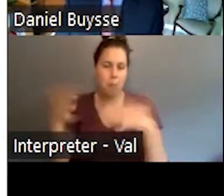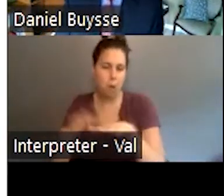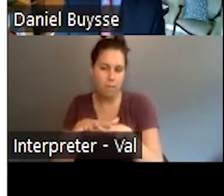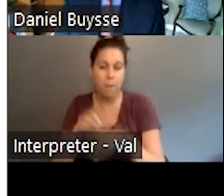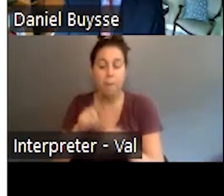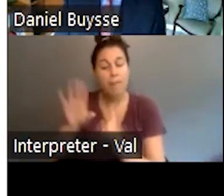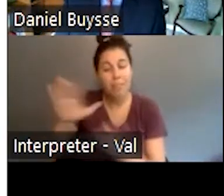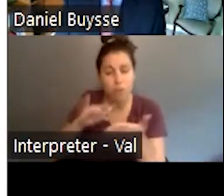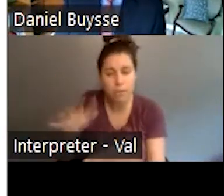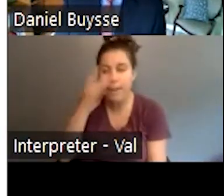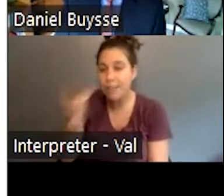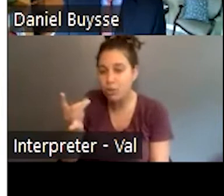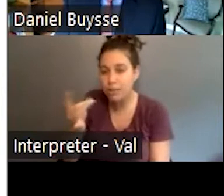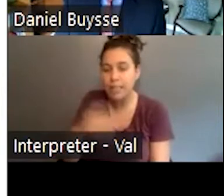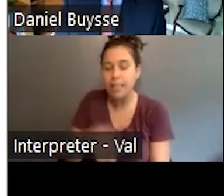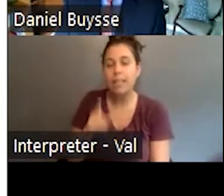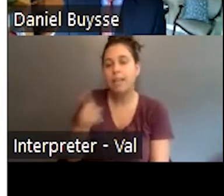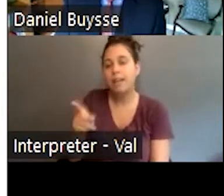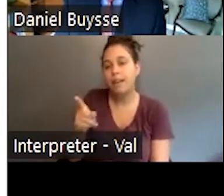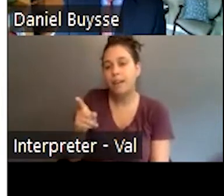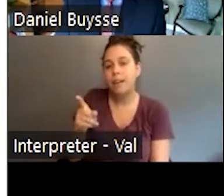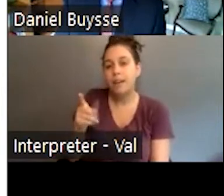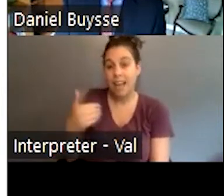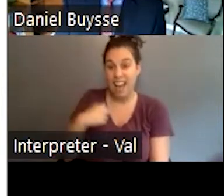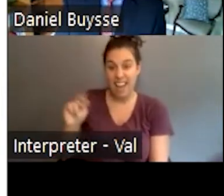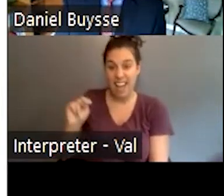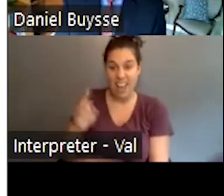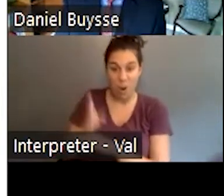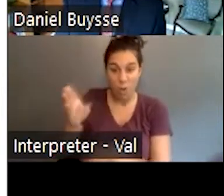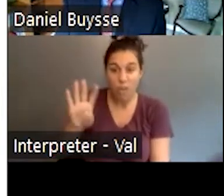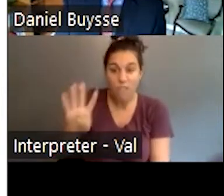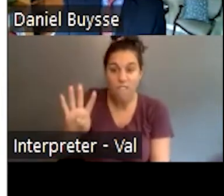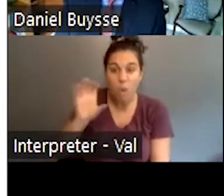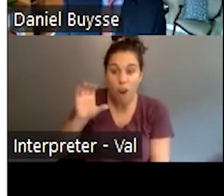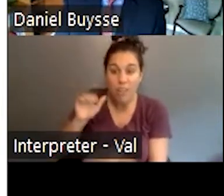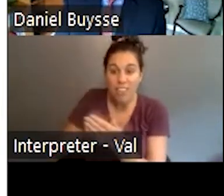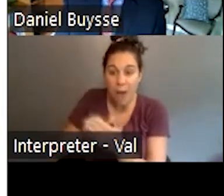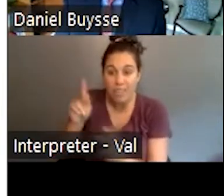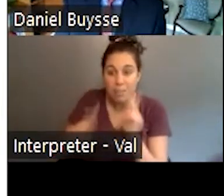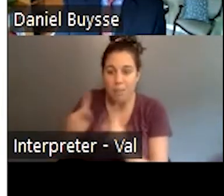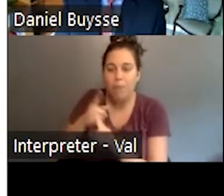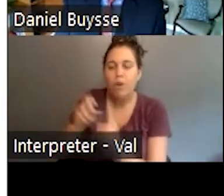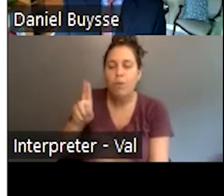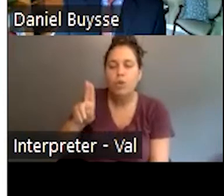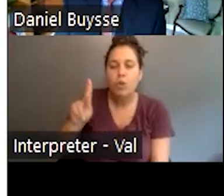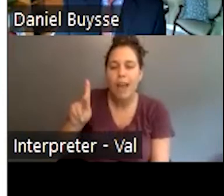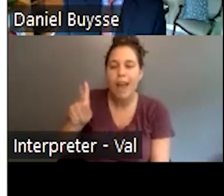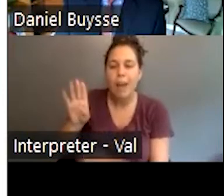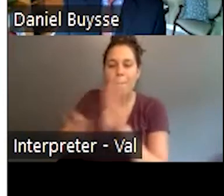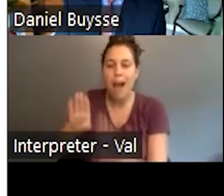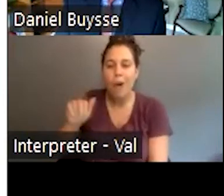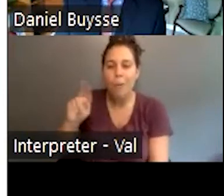interesting because in a sample of over 400,000 people from the UK Biobank, they found that